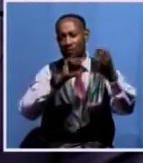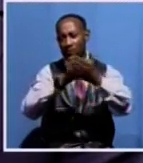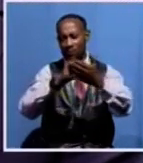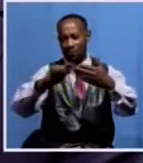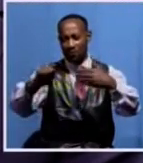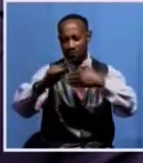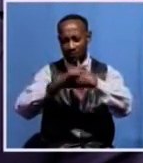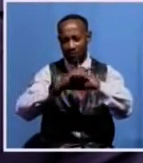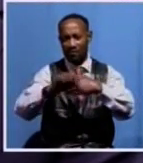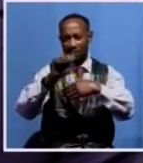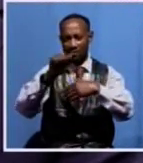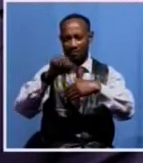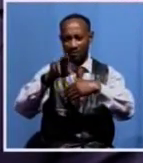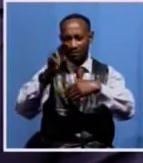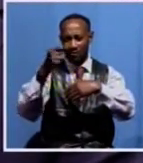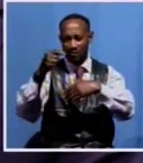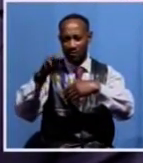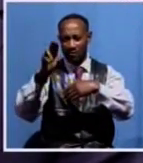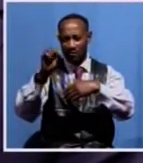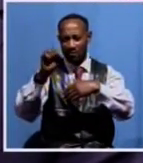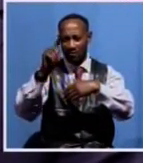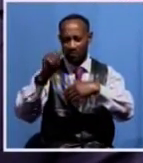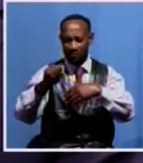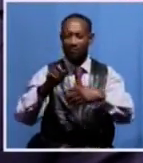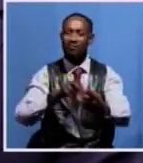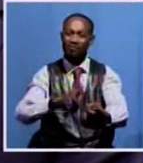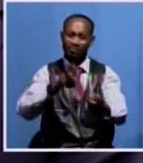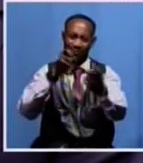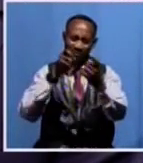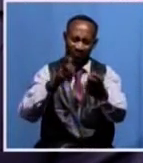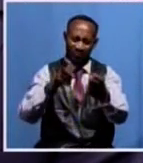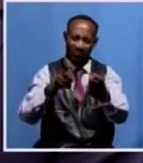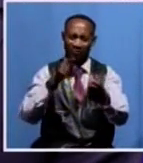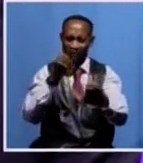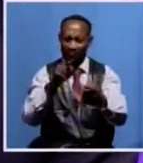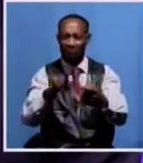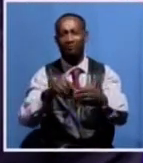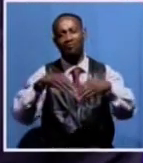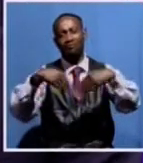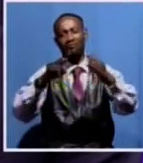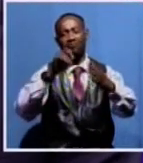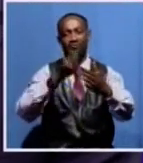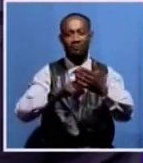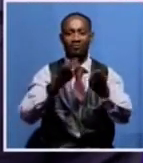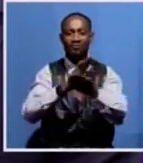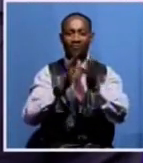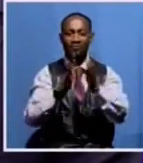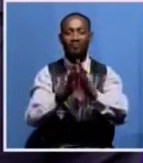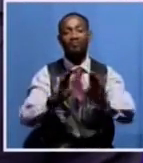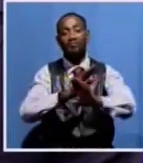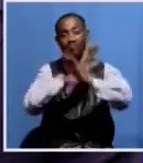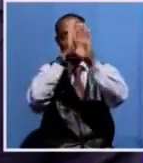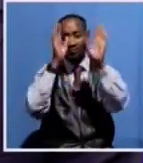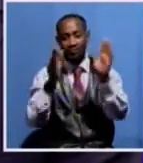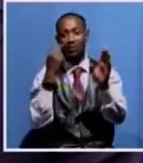Clearly, what that is pointing out is that the challenges of implementing the sales tax now became clearer to those of us who are trying to